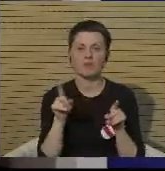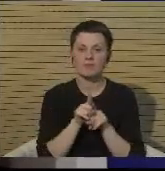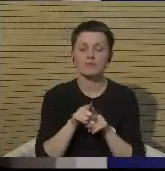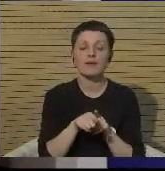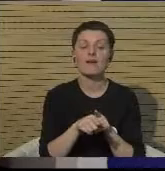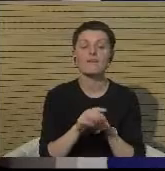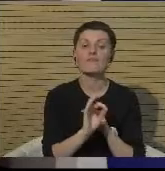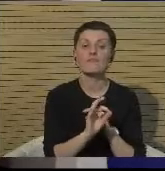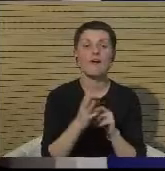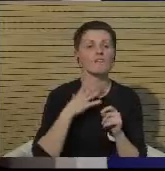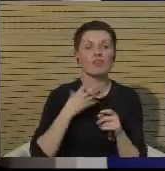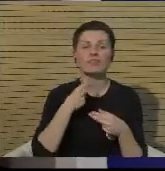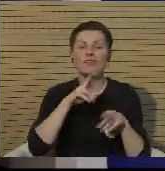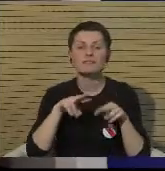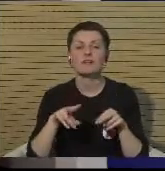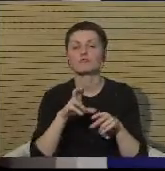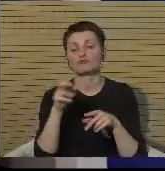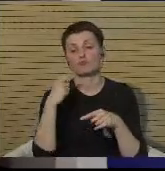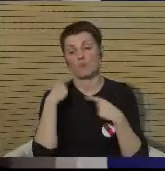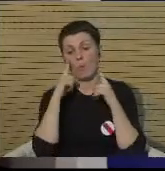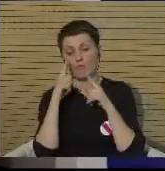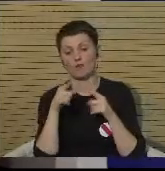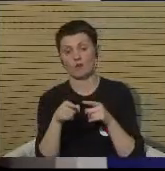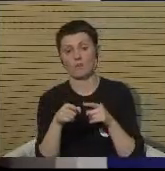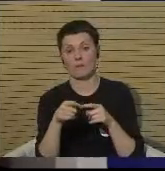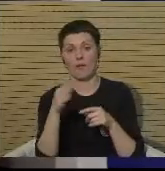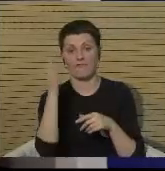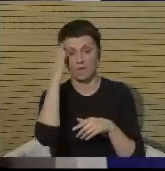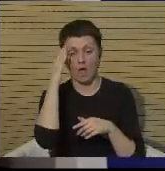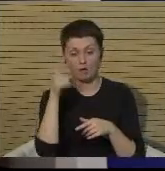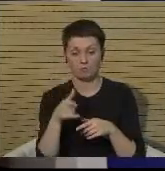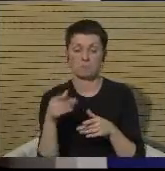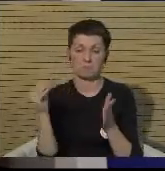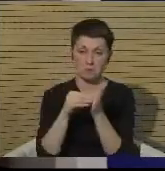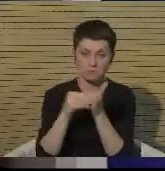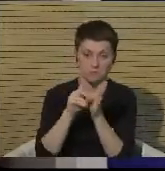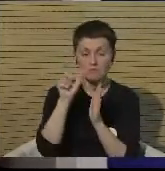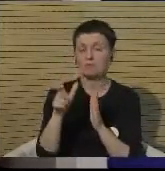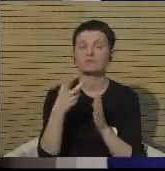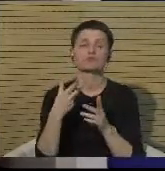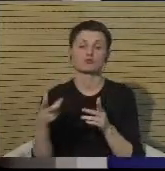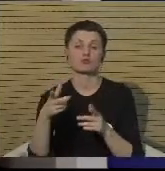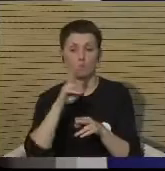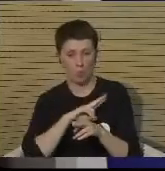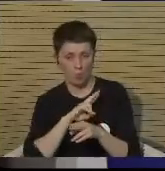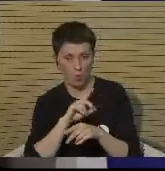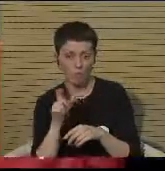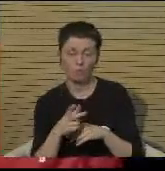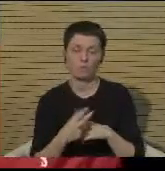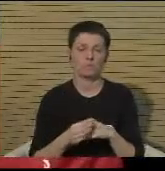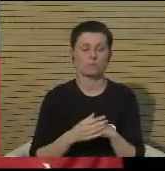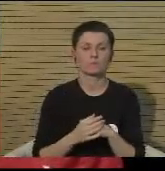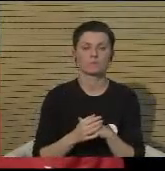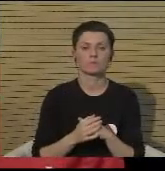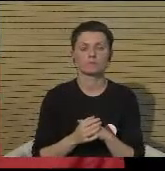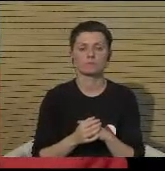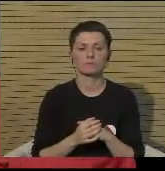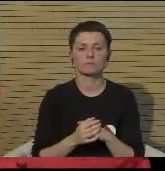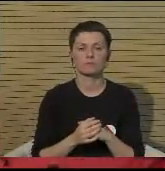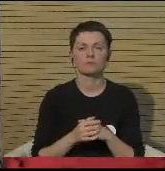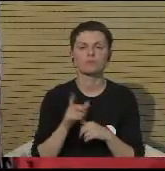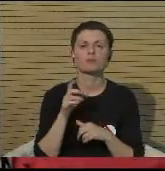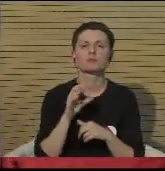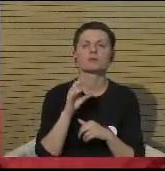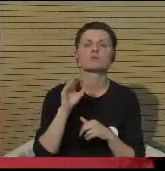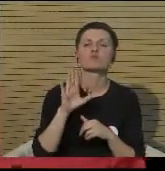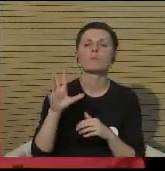offers knowledge, and its value wouldn't depend on whether we regard this knowledge as useful or whether we